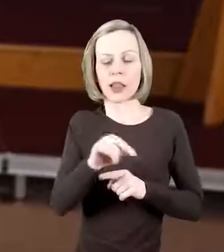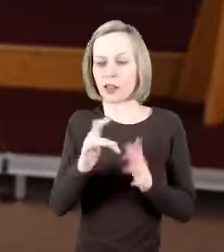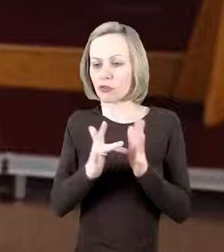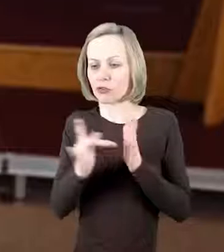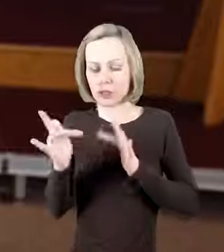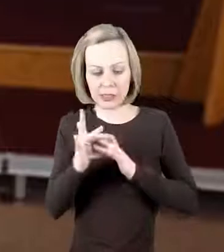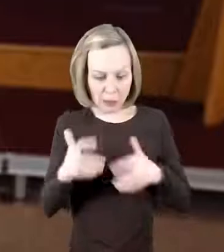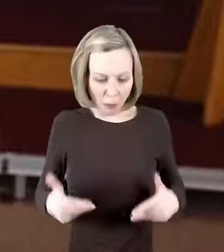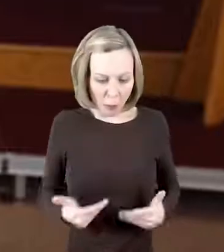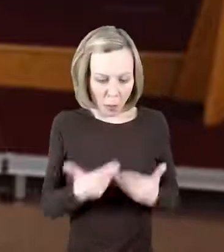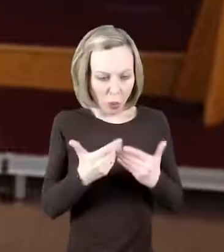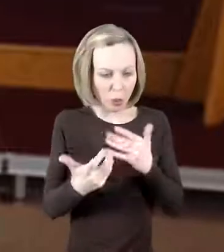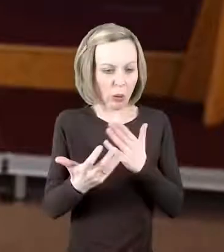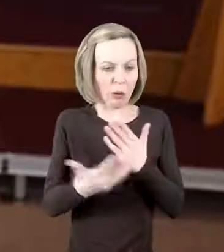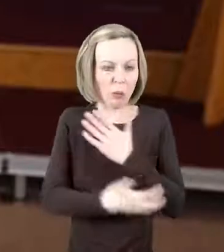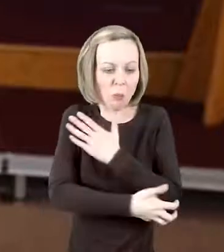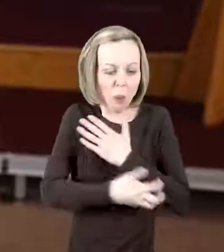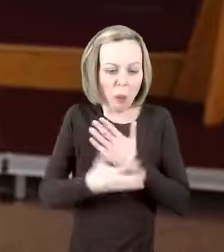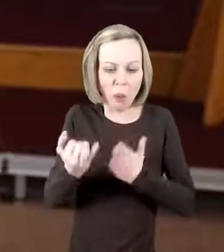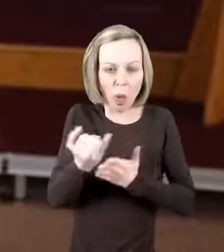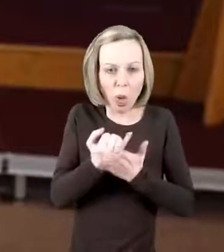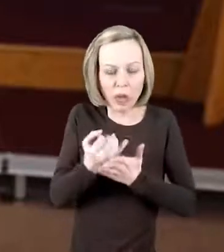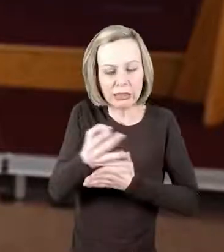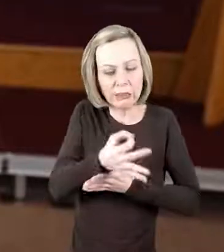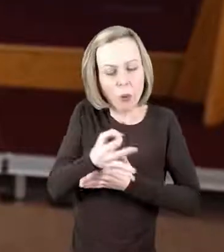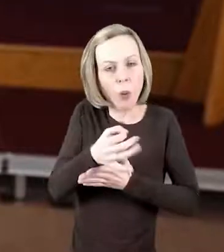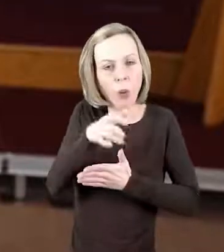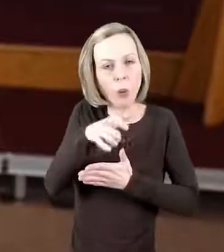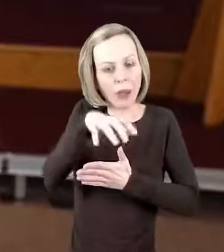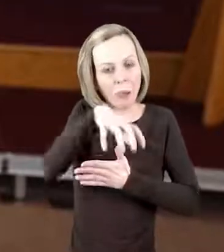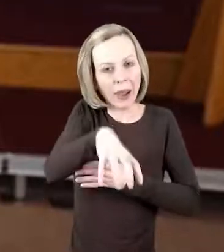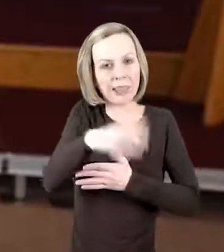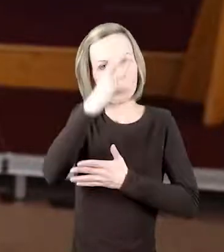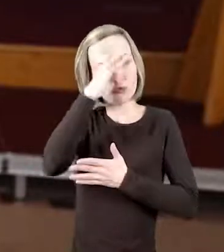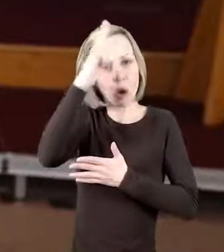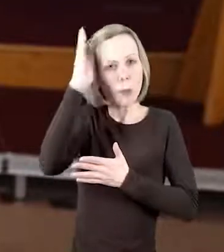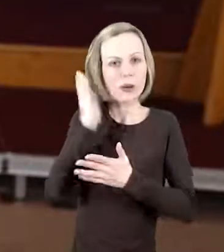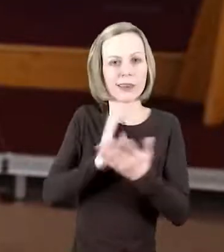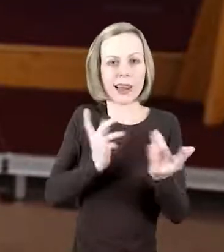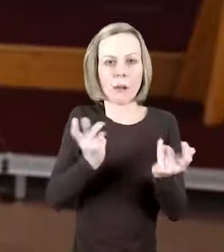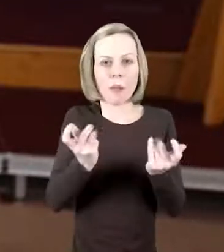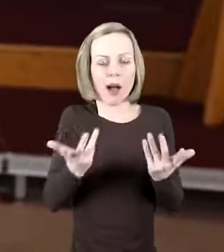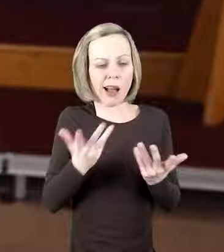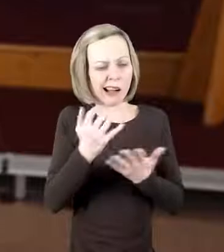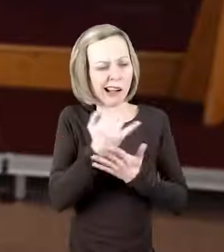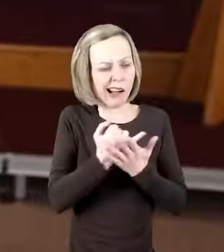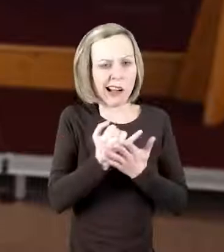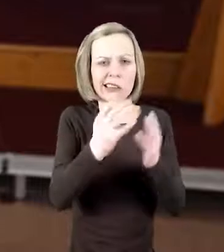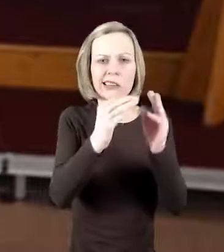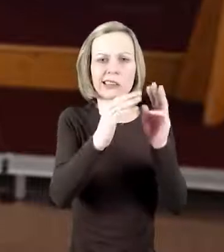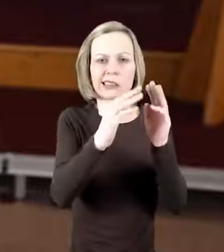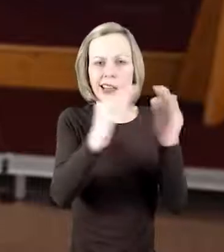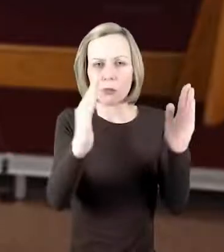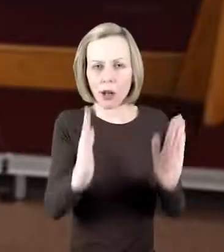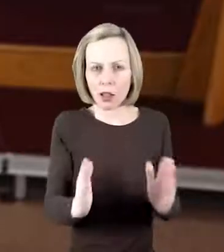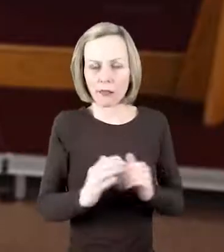an impoverished, subdued province of the Roman Empire in squalid conditions in a